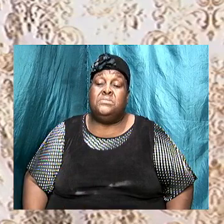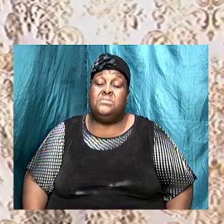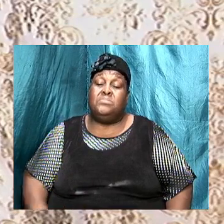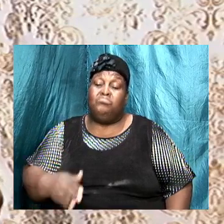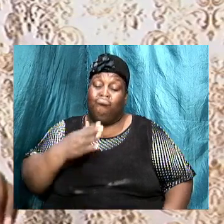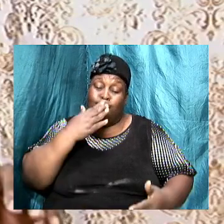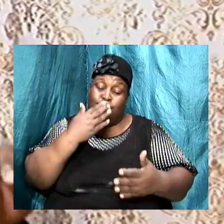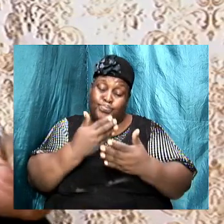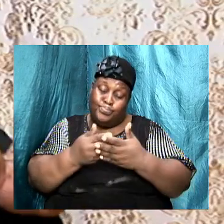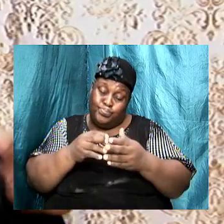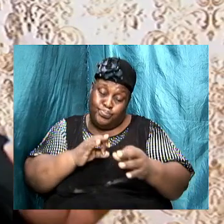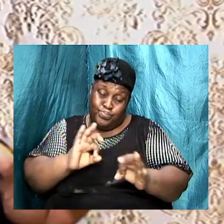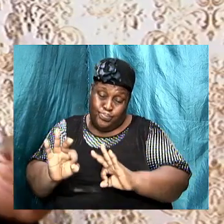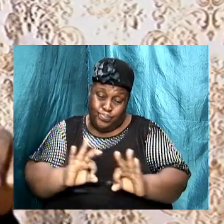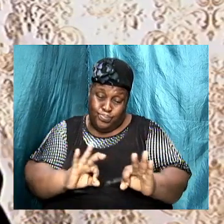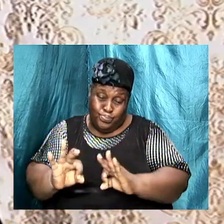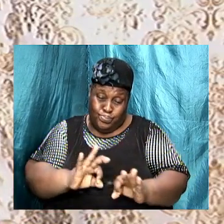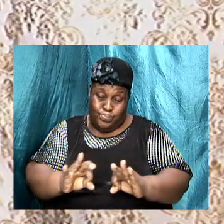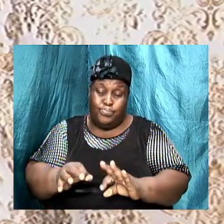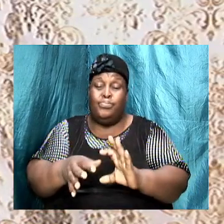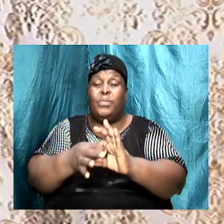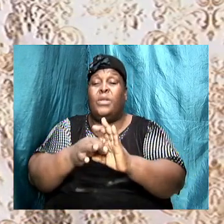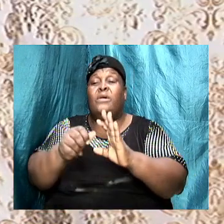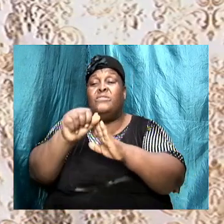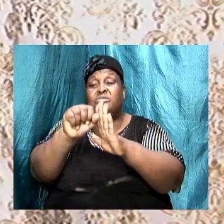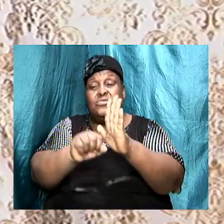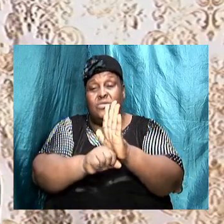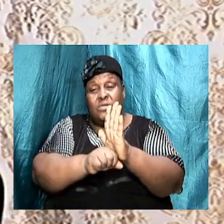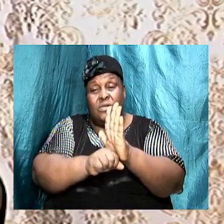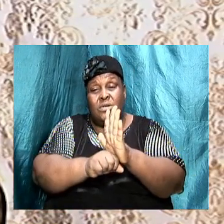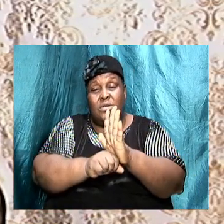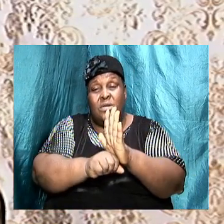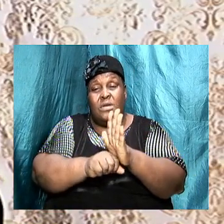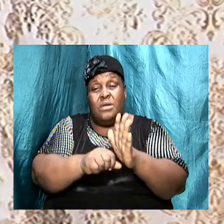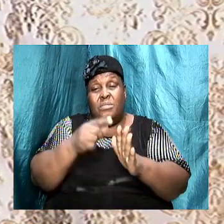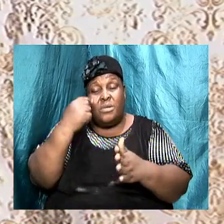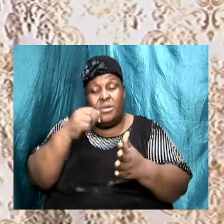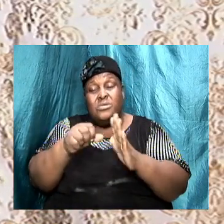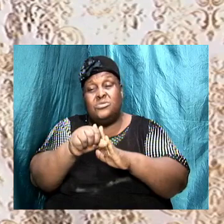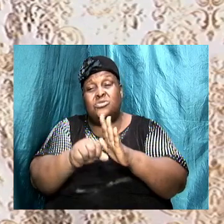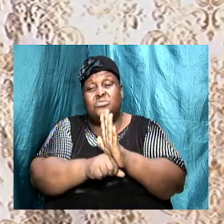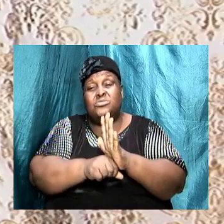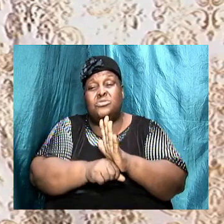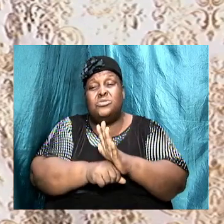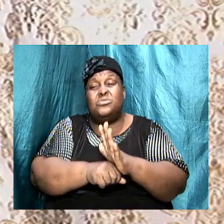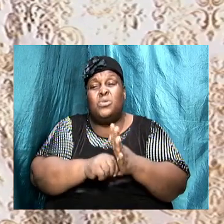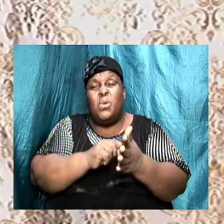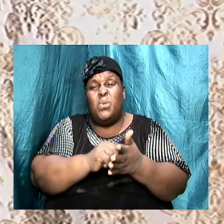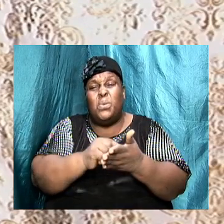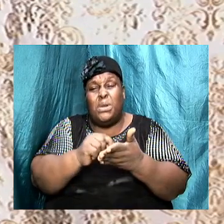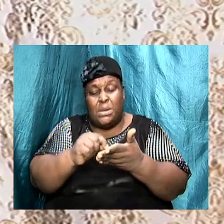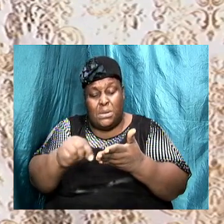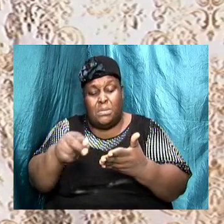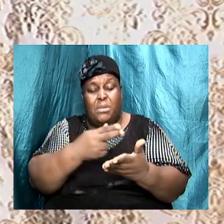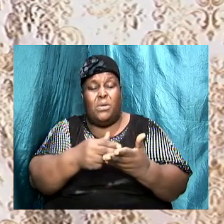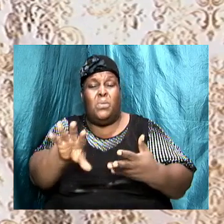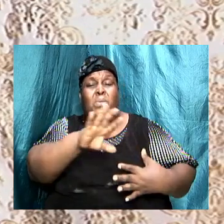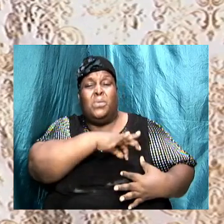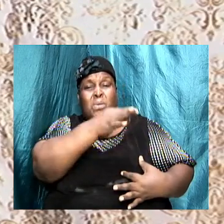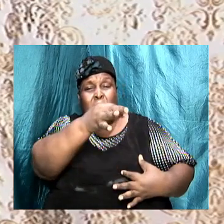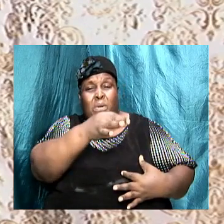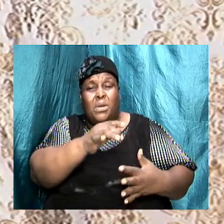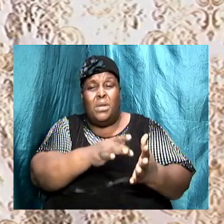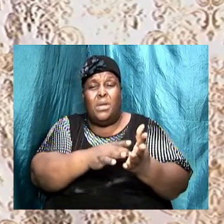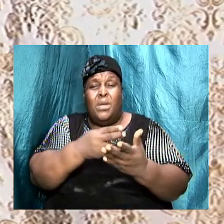good interpreter of the scriptures, because the scriptures were written by the Holy Spirit. The Bible says that holy men of